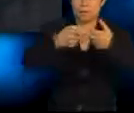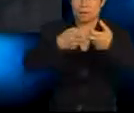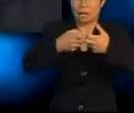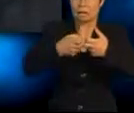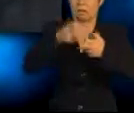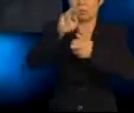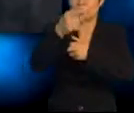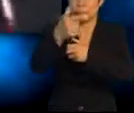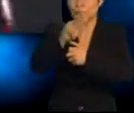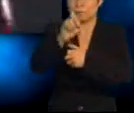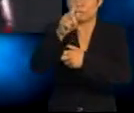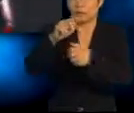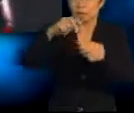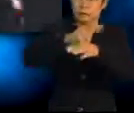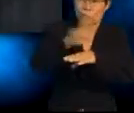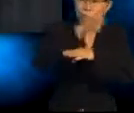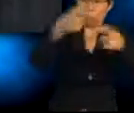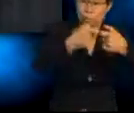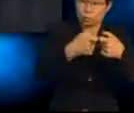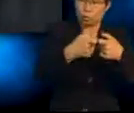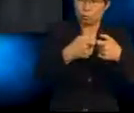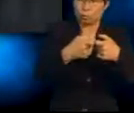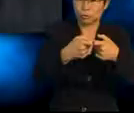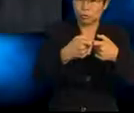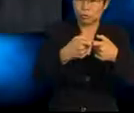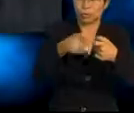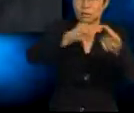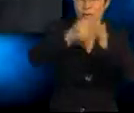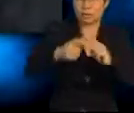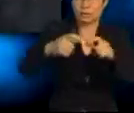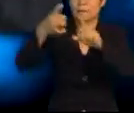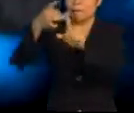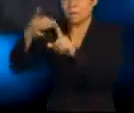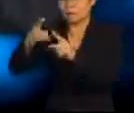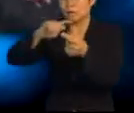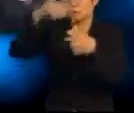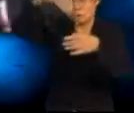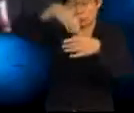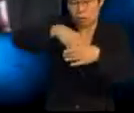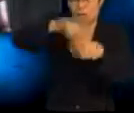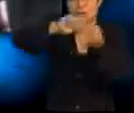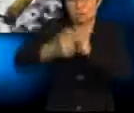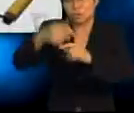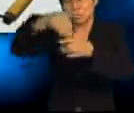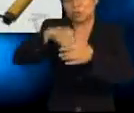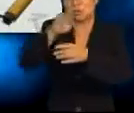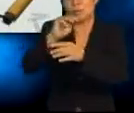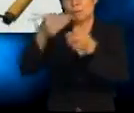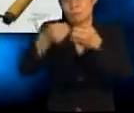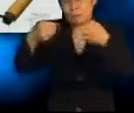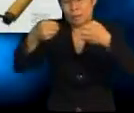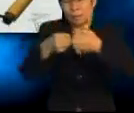Electromagnetism is the use of electricity to turn a piece of metal into a magnet.